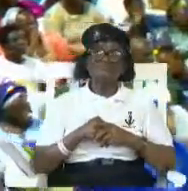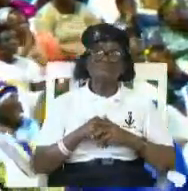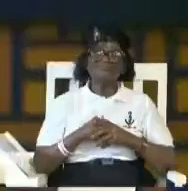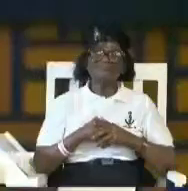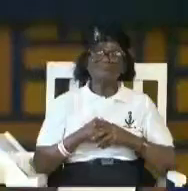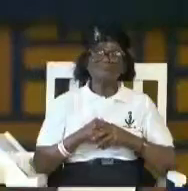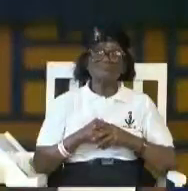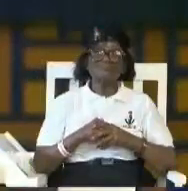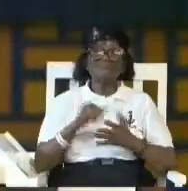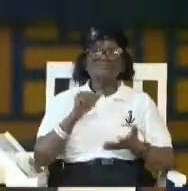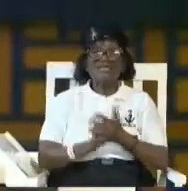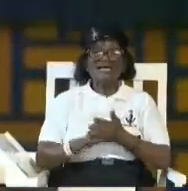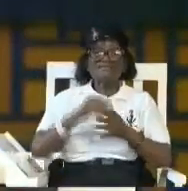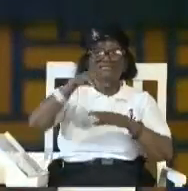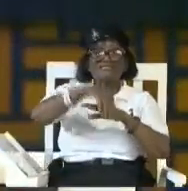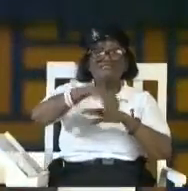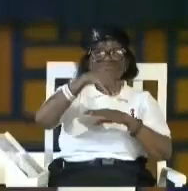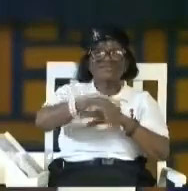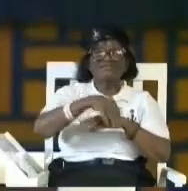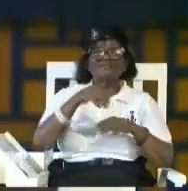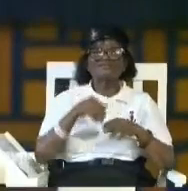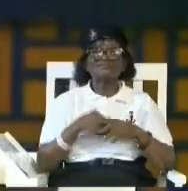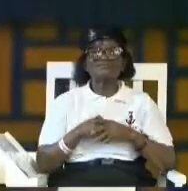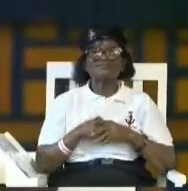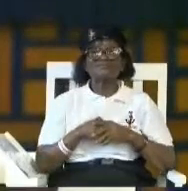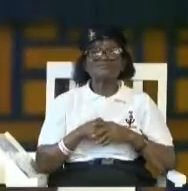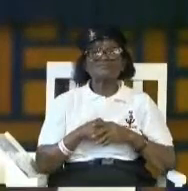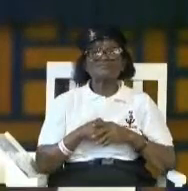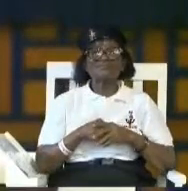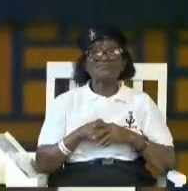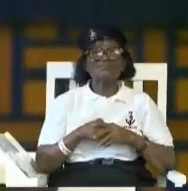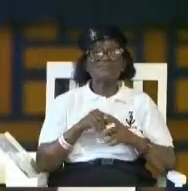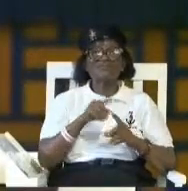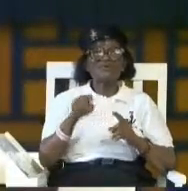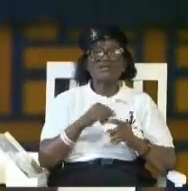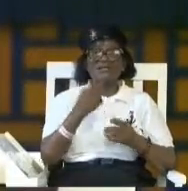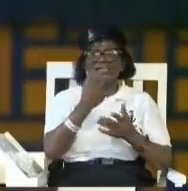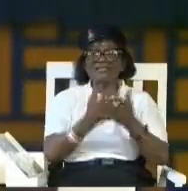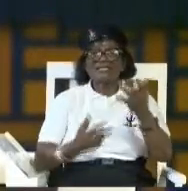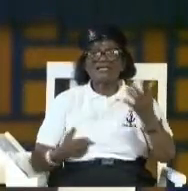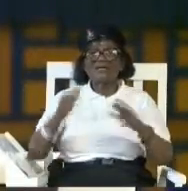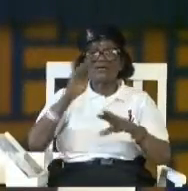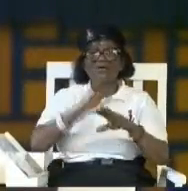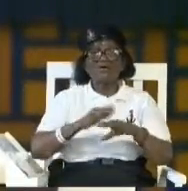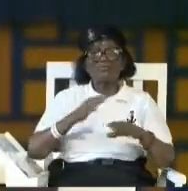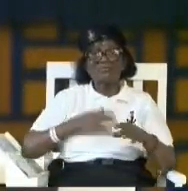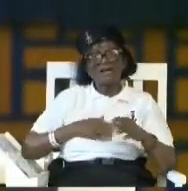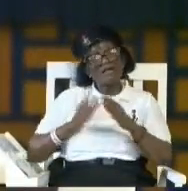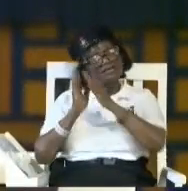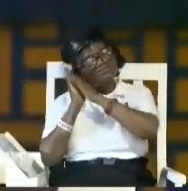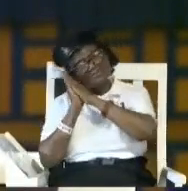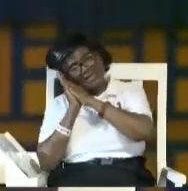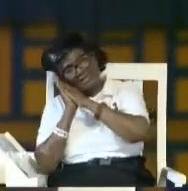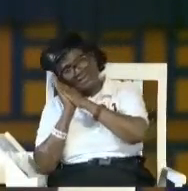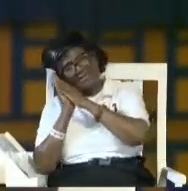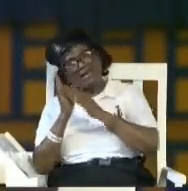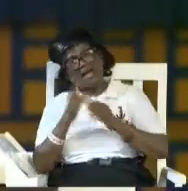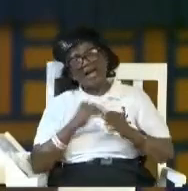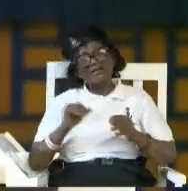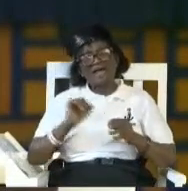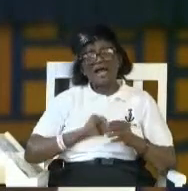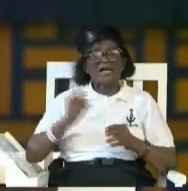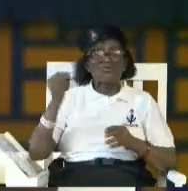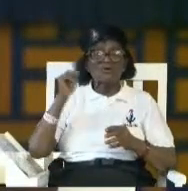That evening, when I laid on my bed and I was reviewing the day,